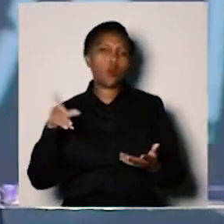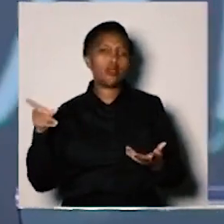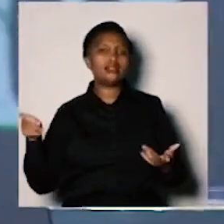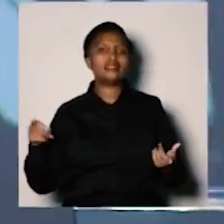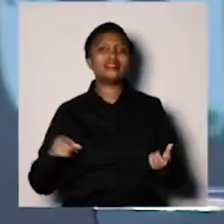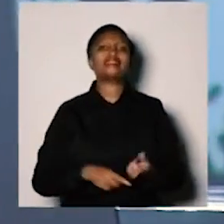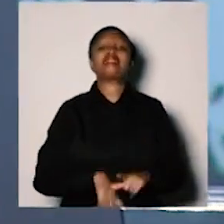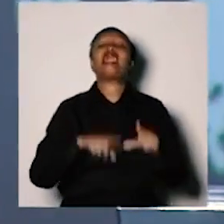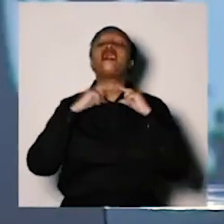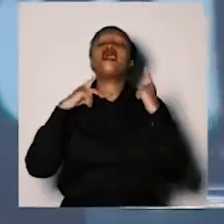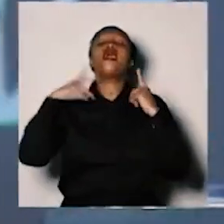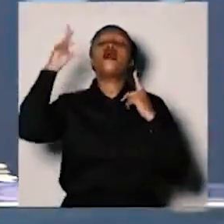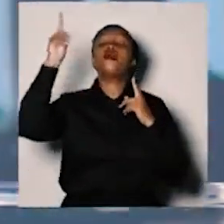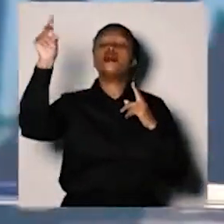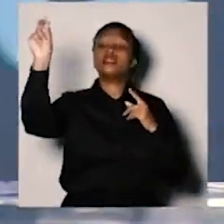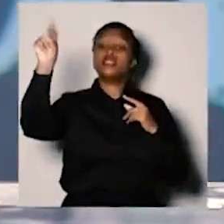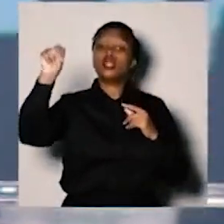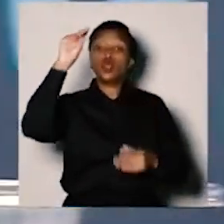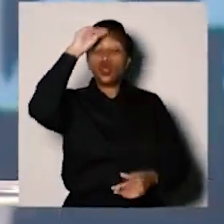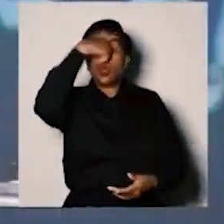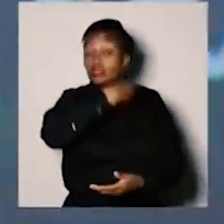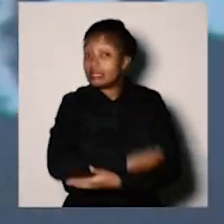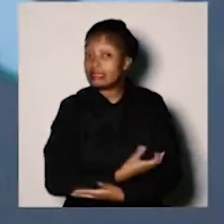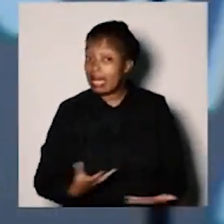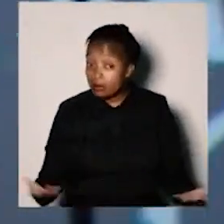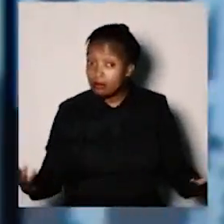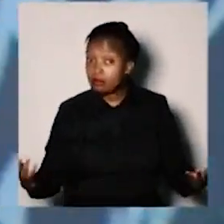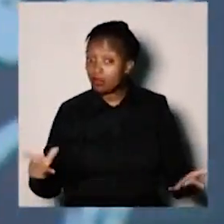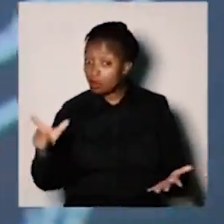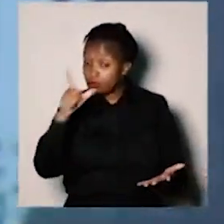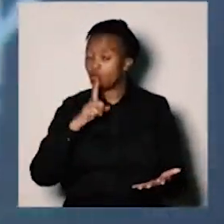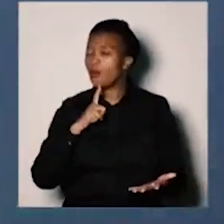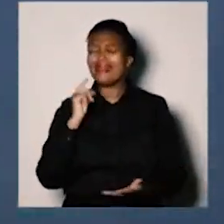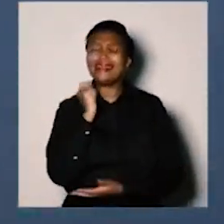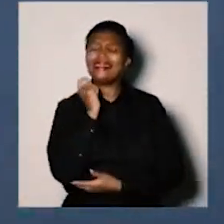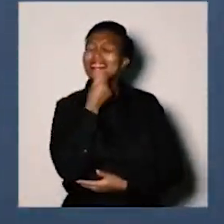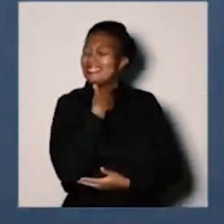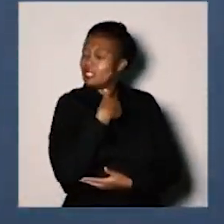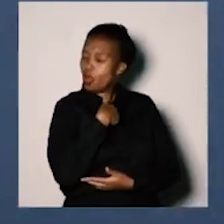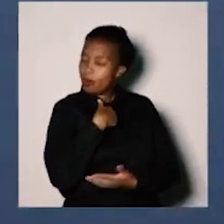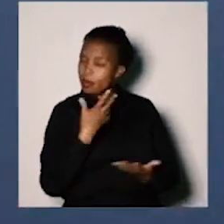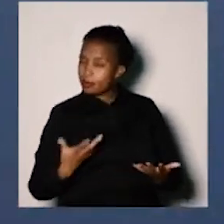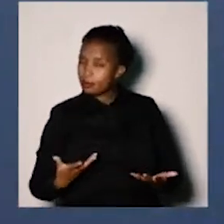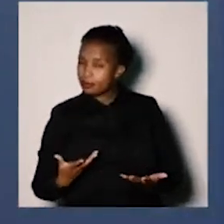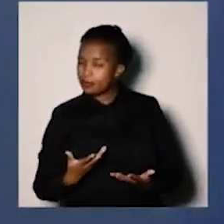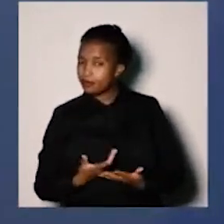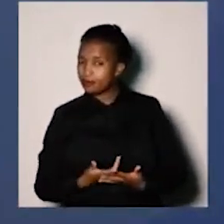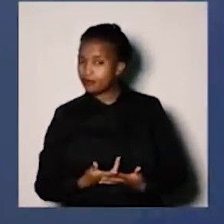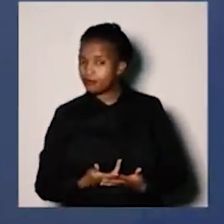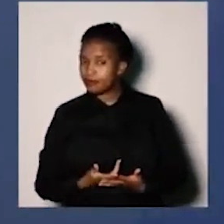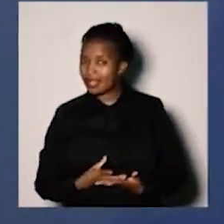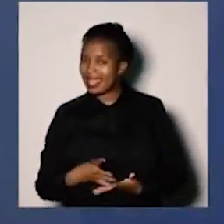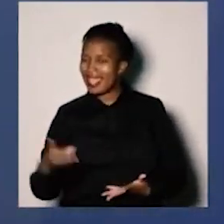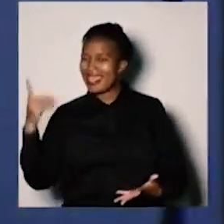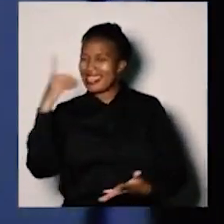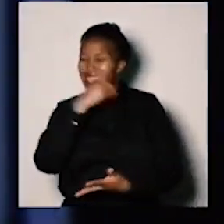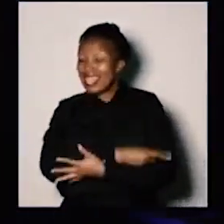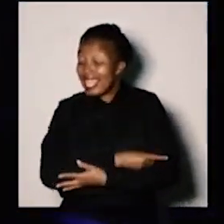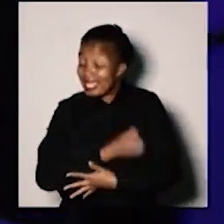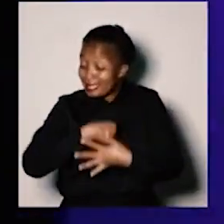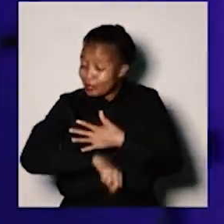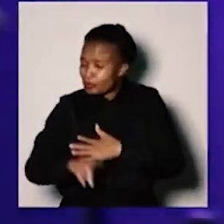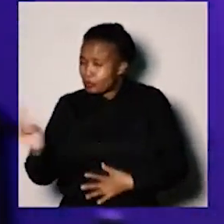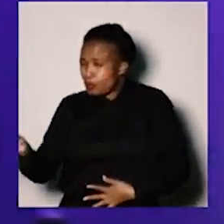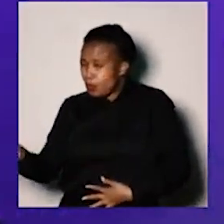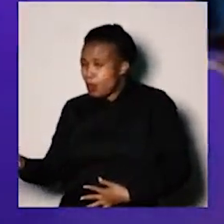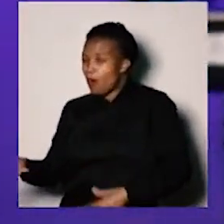Pastor Don Phillips' son, Utrant. And he was saying to me, the day he got saved,